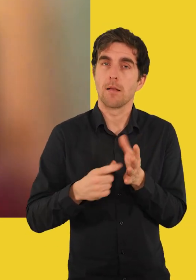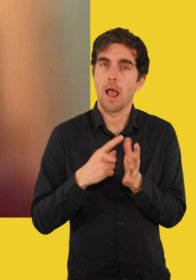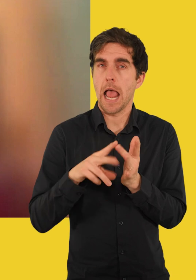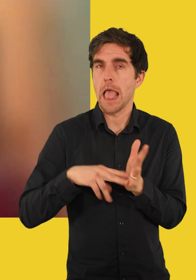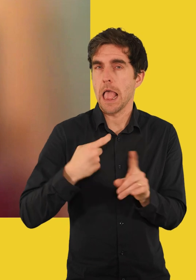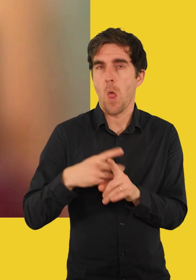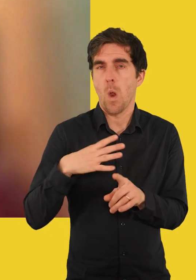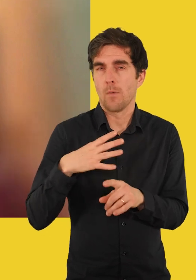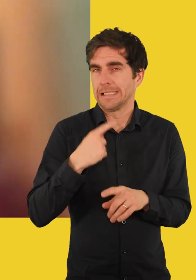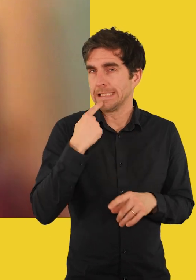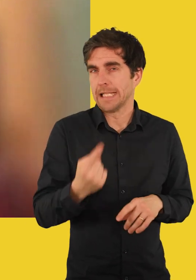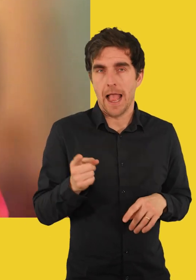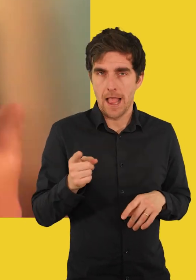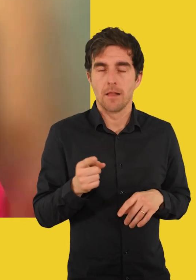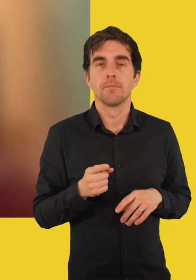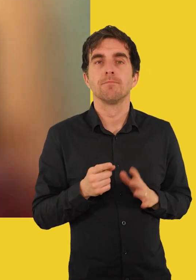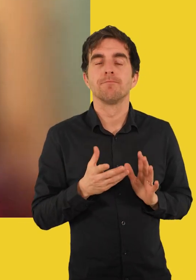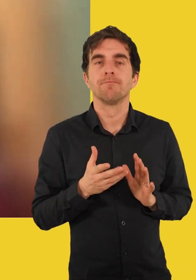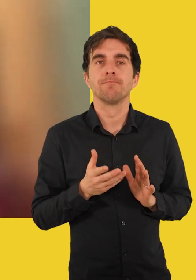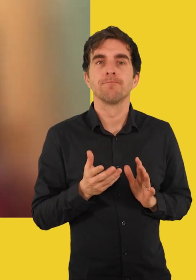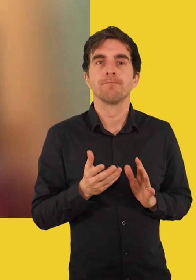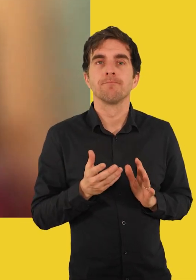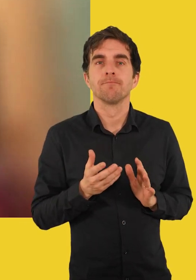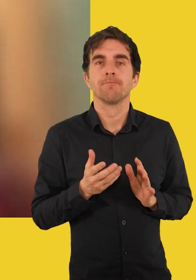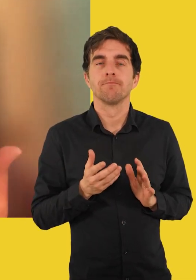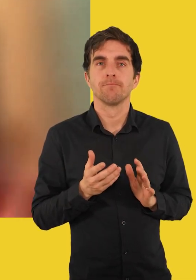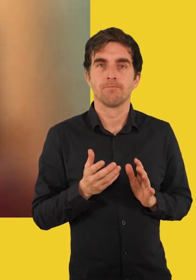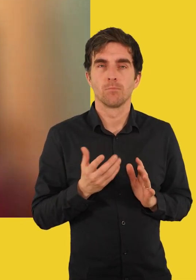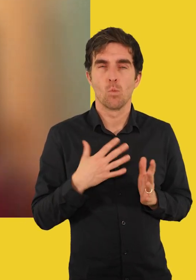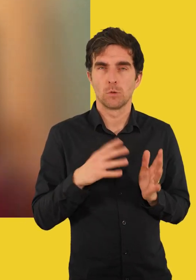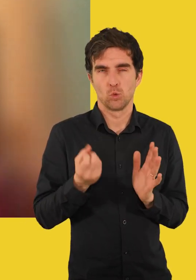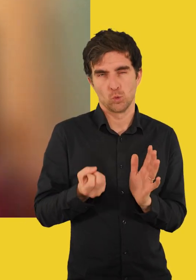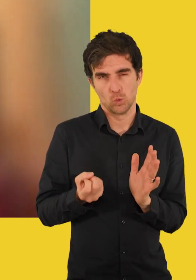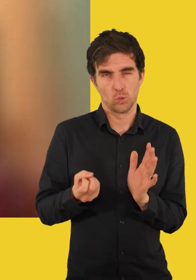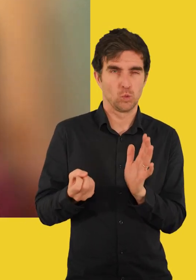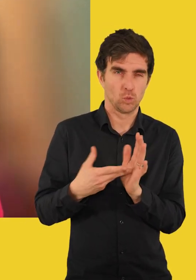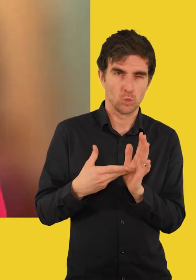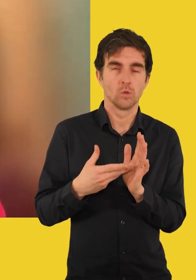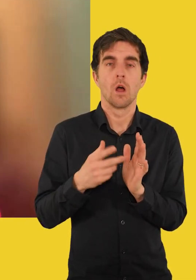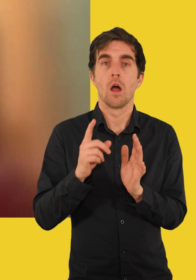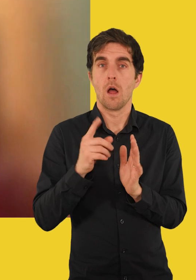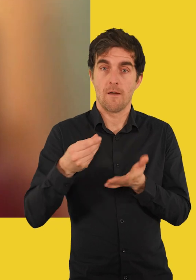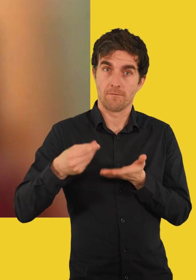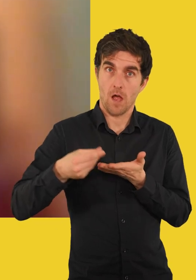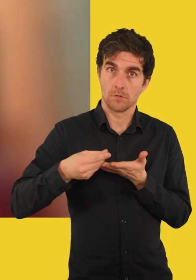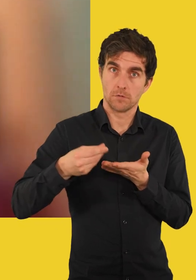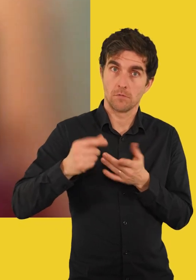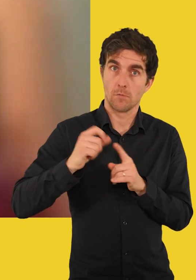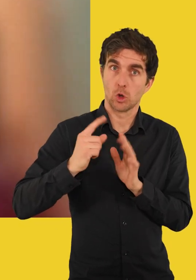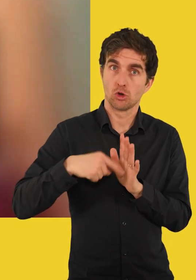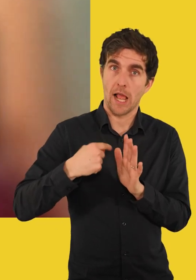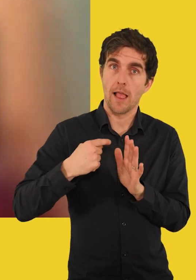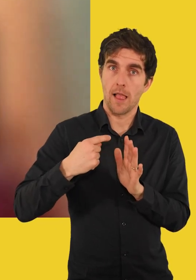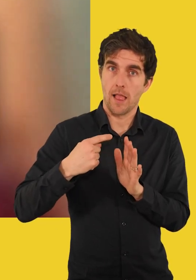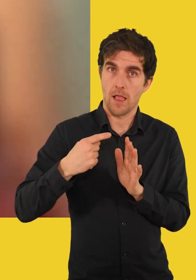to add something to what Rebecca and Inc. already said about funding of the project.